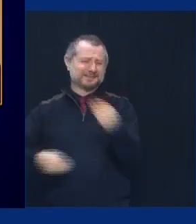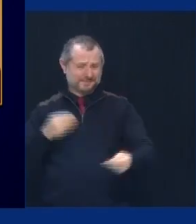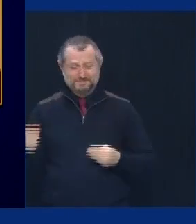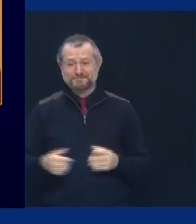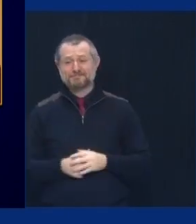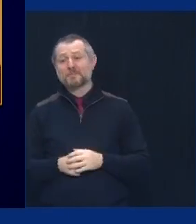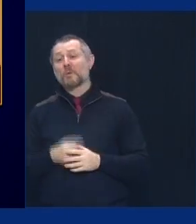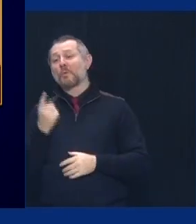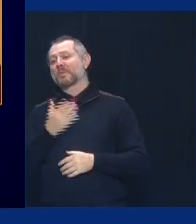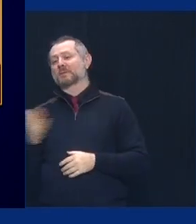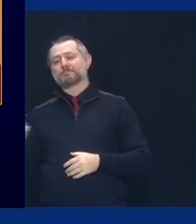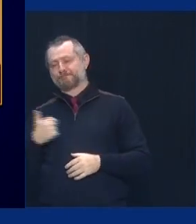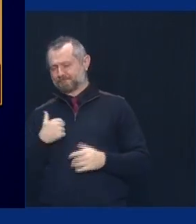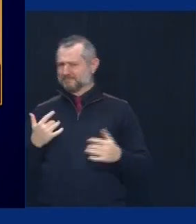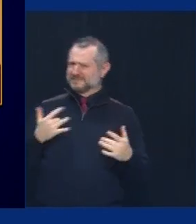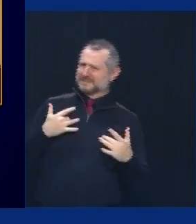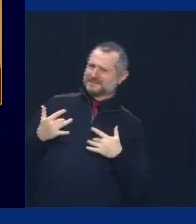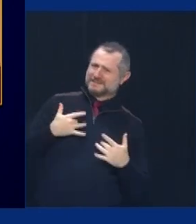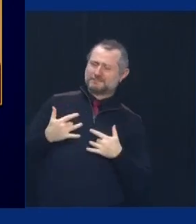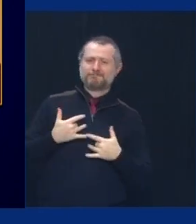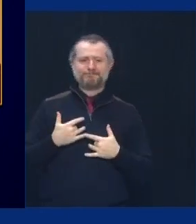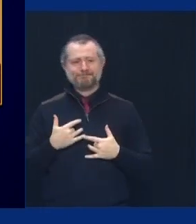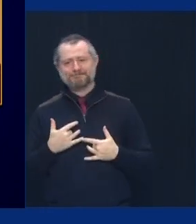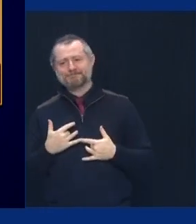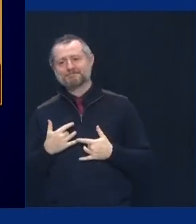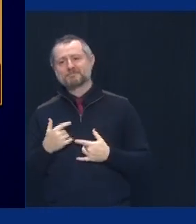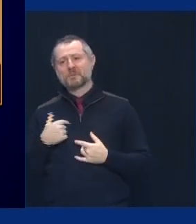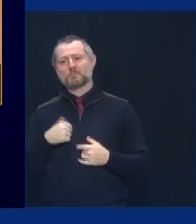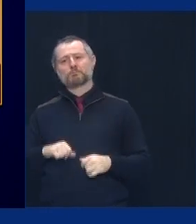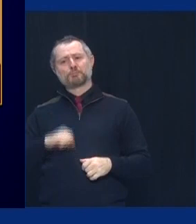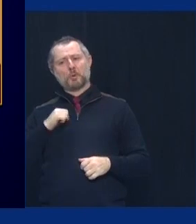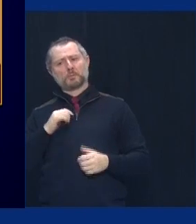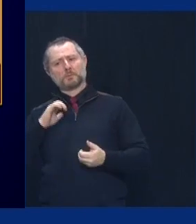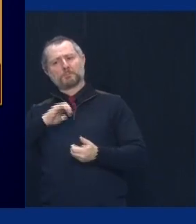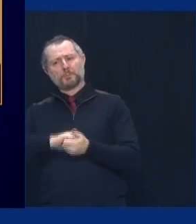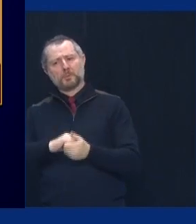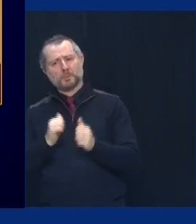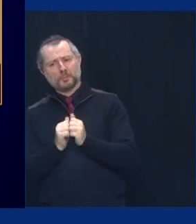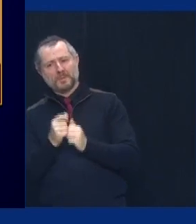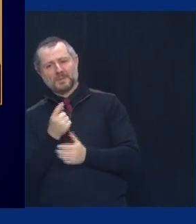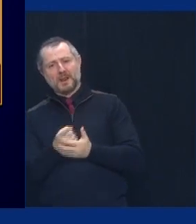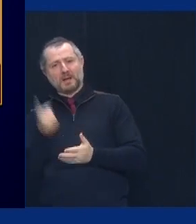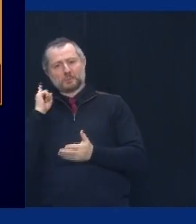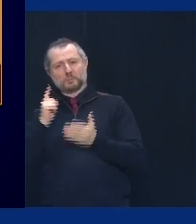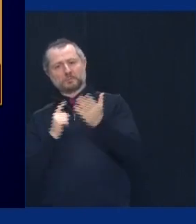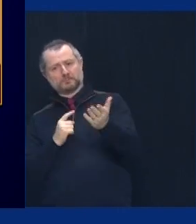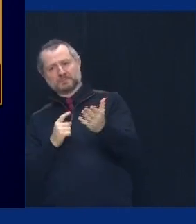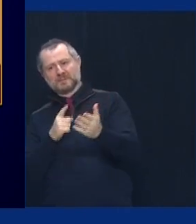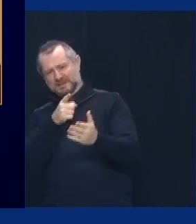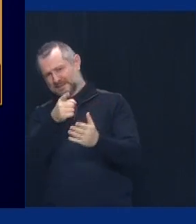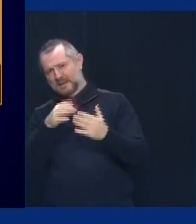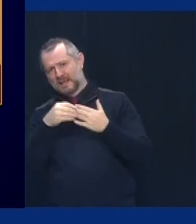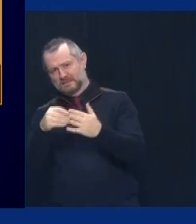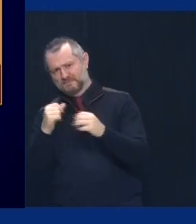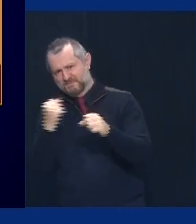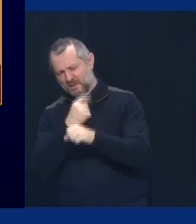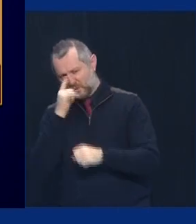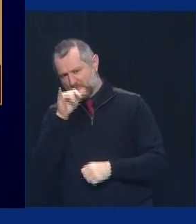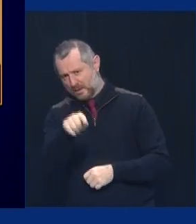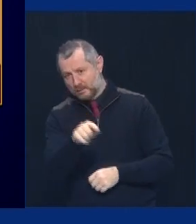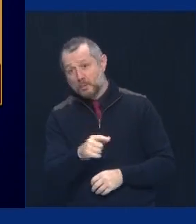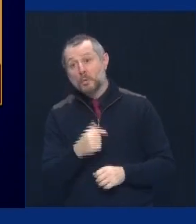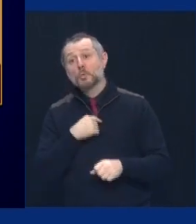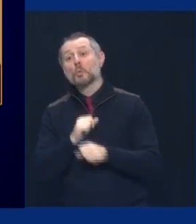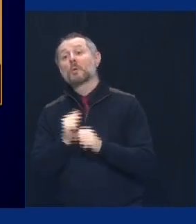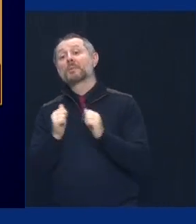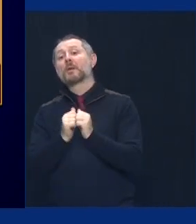concerned about, and I was proud to partner with Governor last week, and he really led the charge in working with the